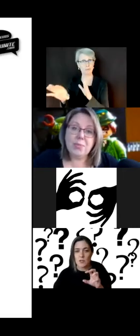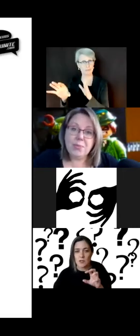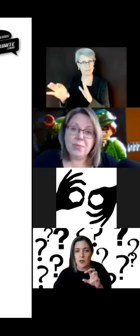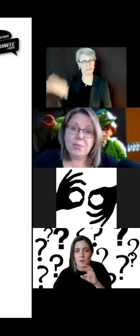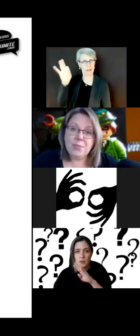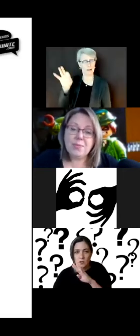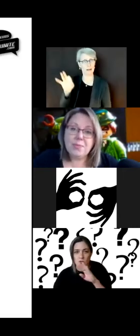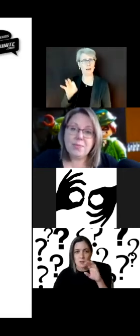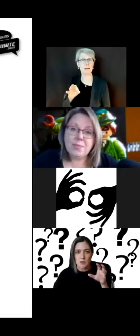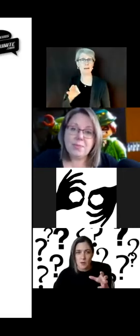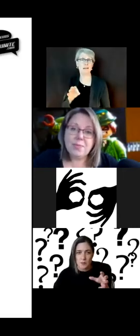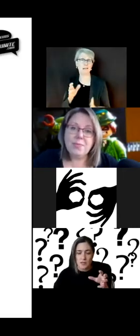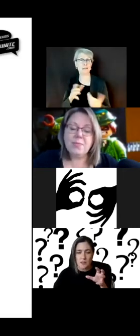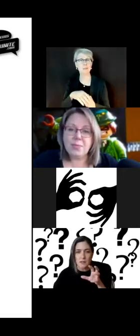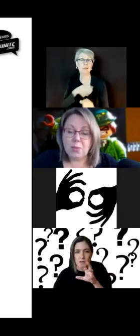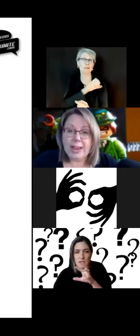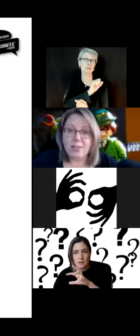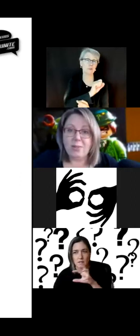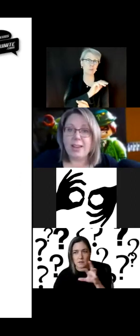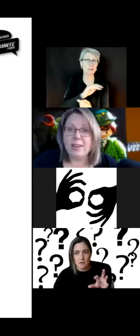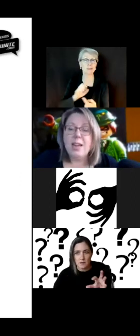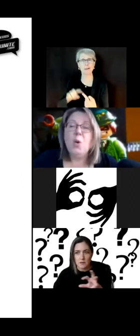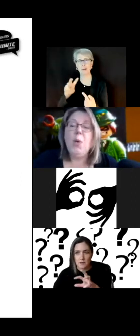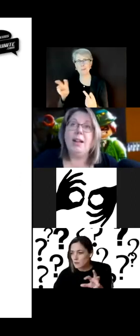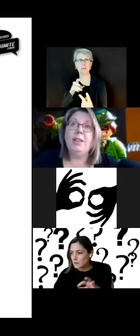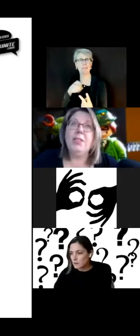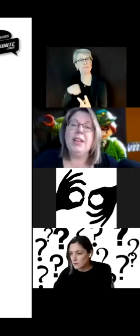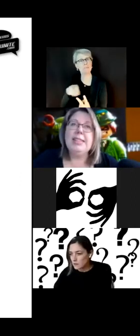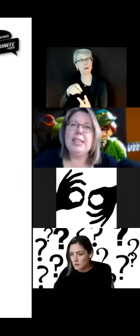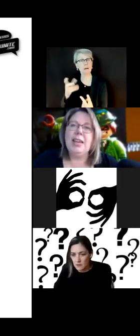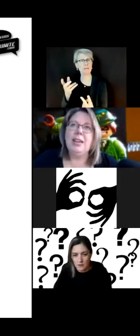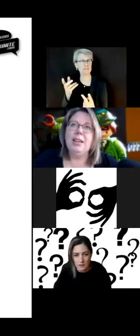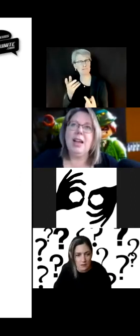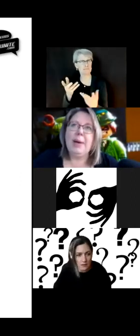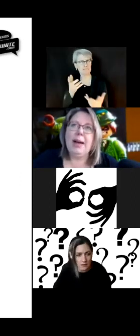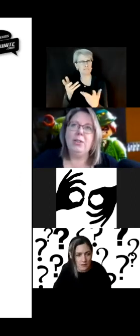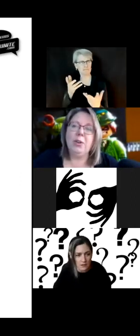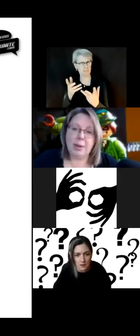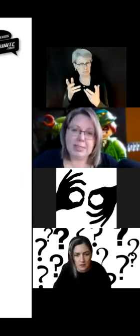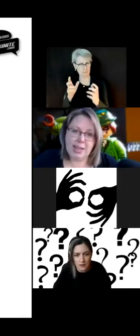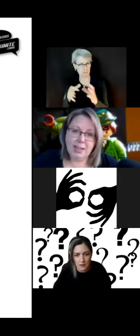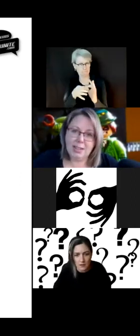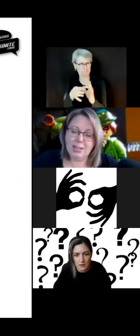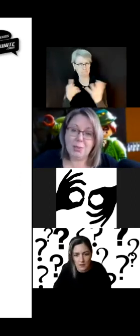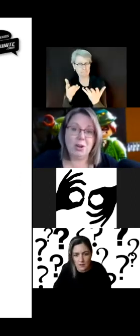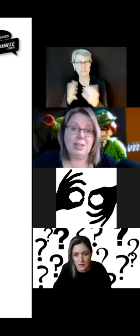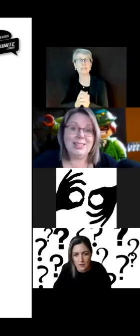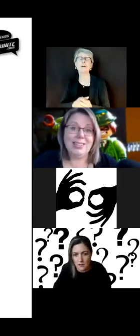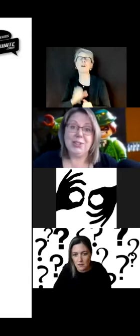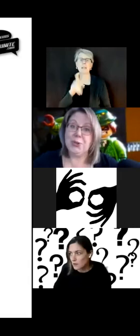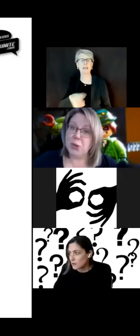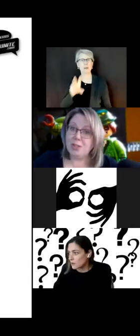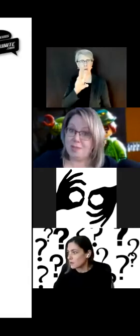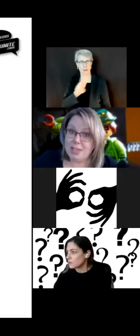between toggling between social media and websites? Right. Well, the nice thing about your website is you more or less